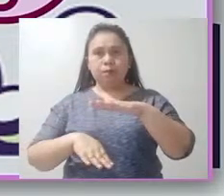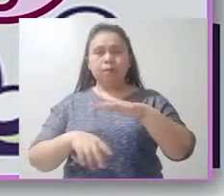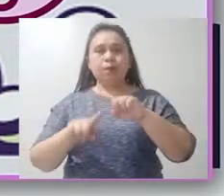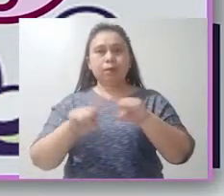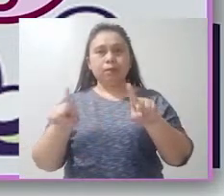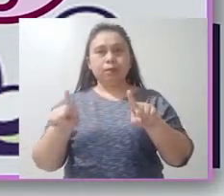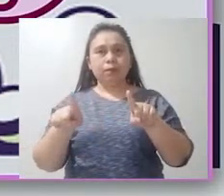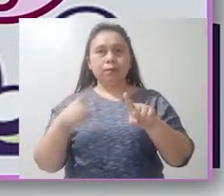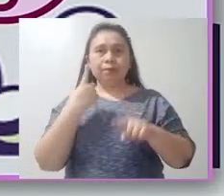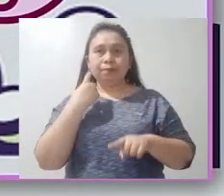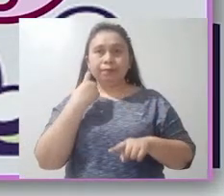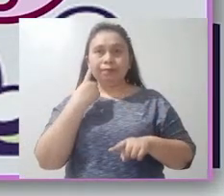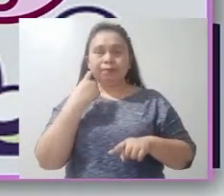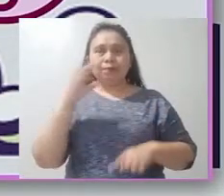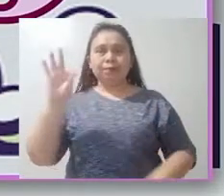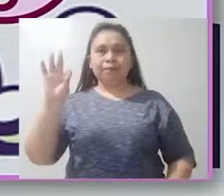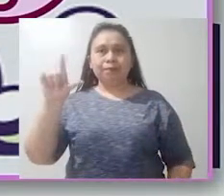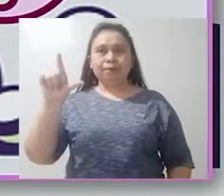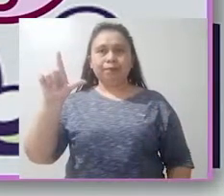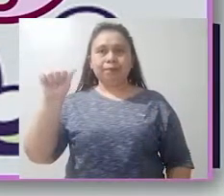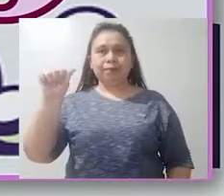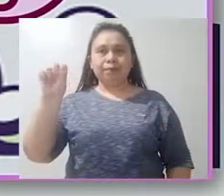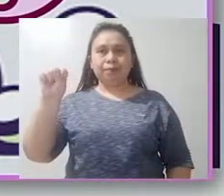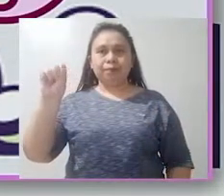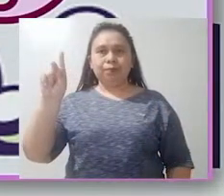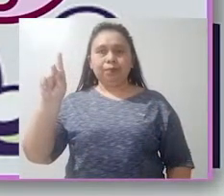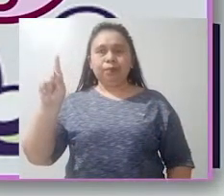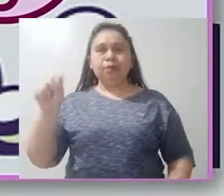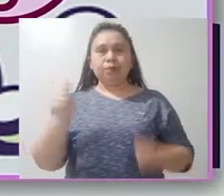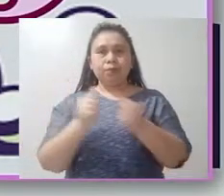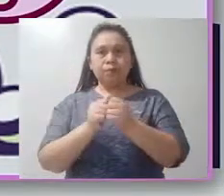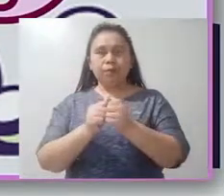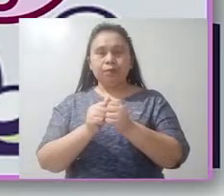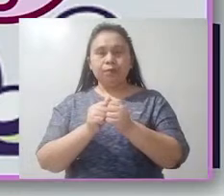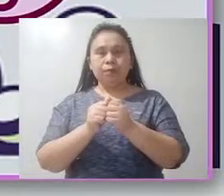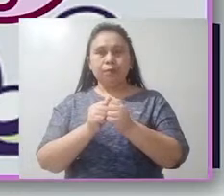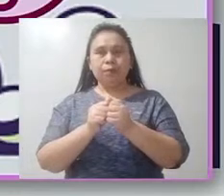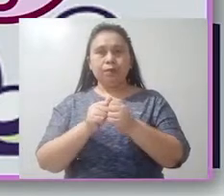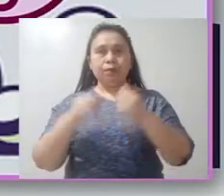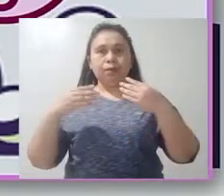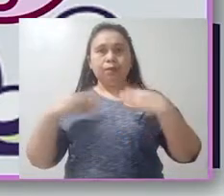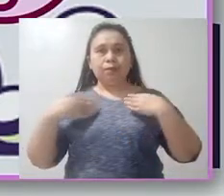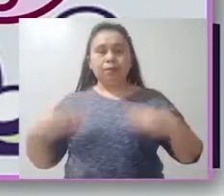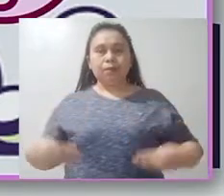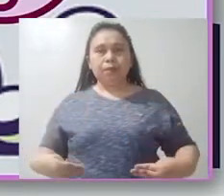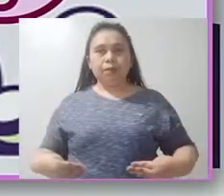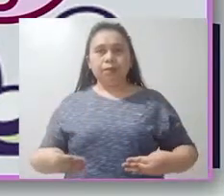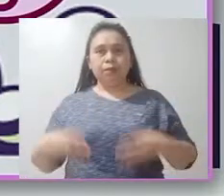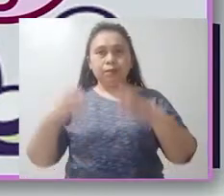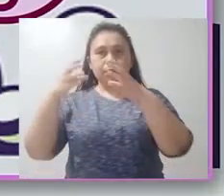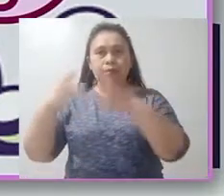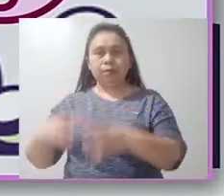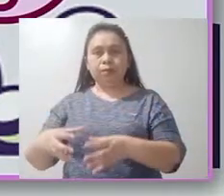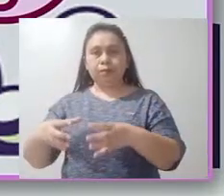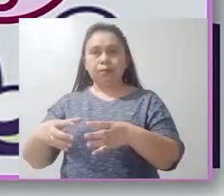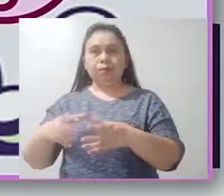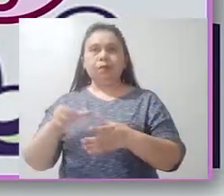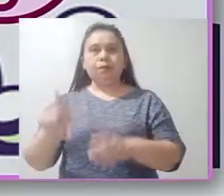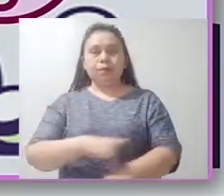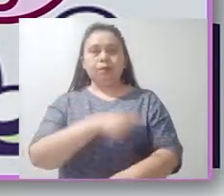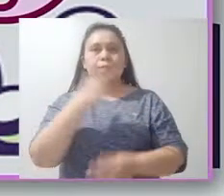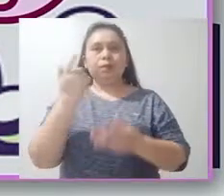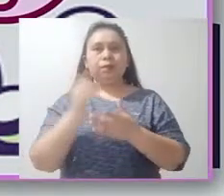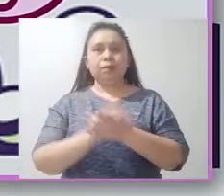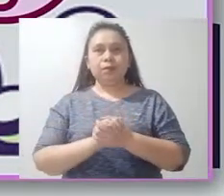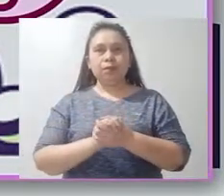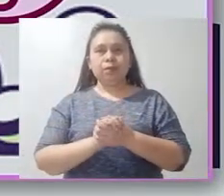Florence flask with a round bottom. This one has a conical body and a cylindrical neck.